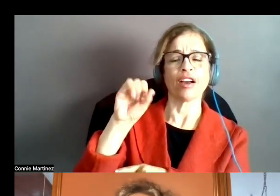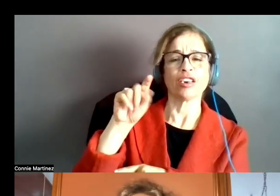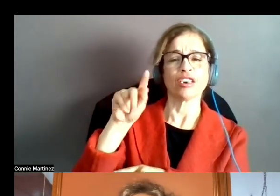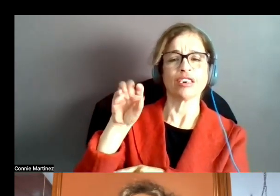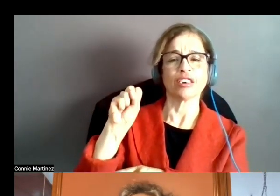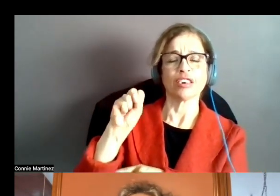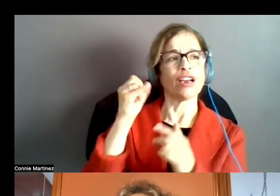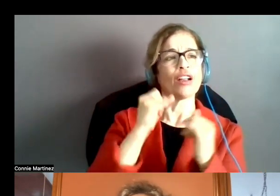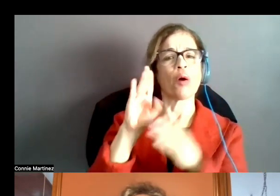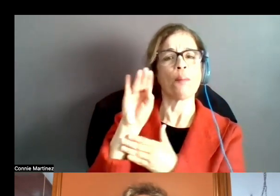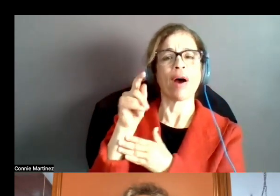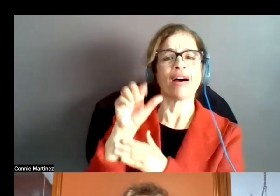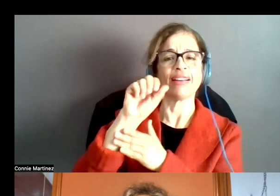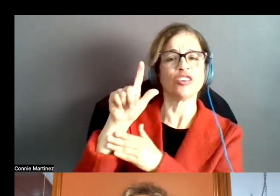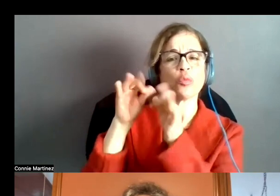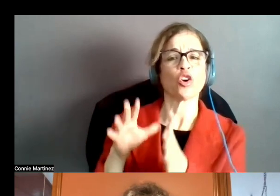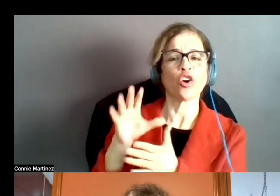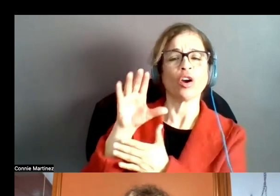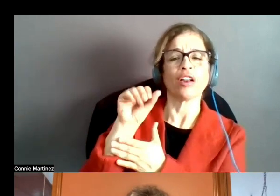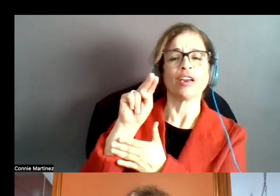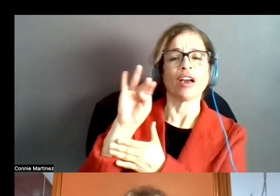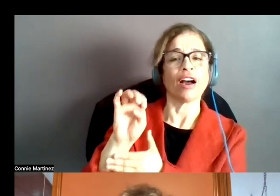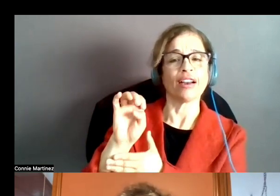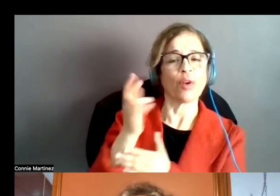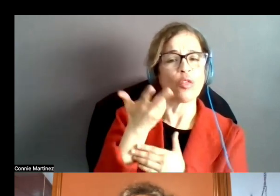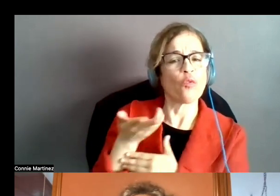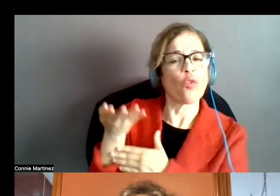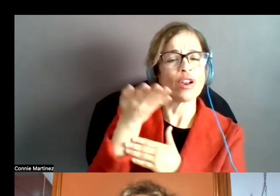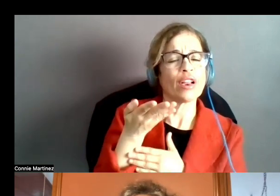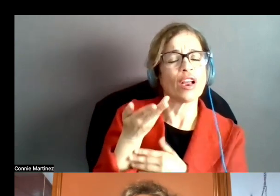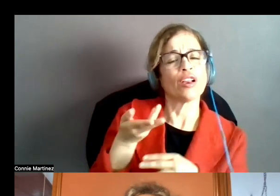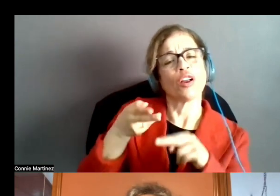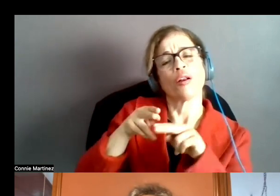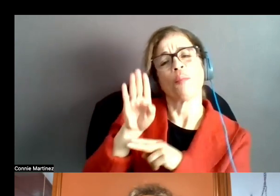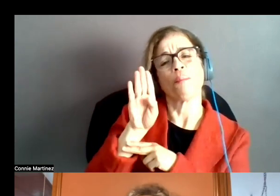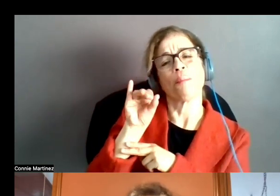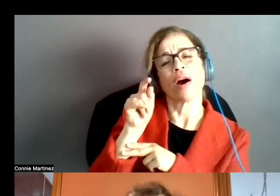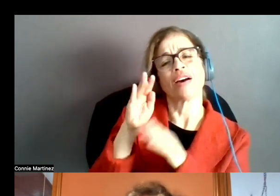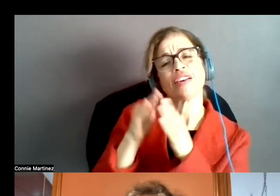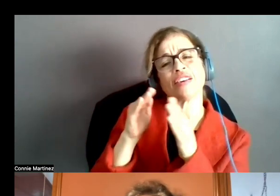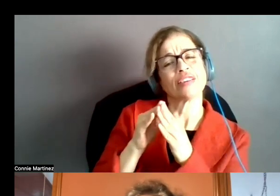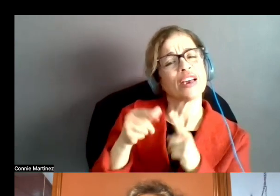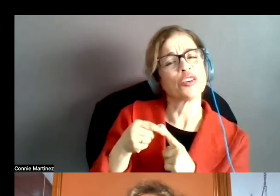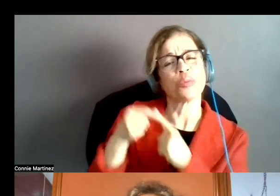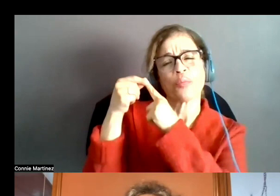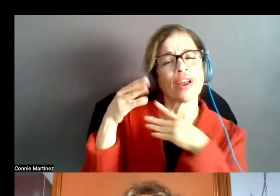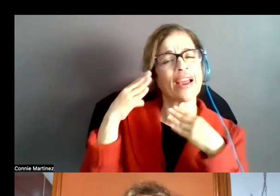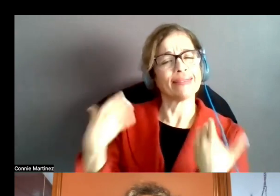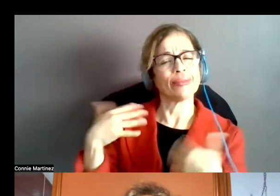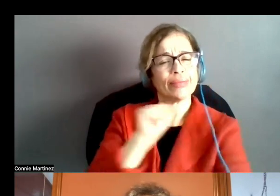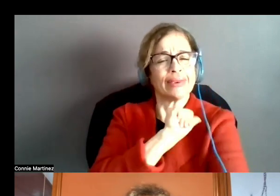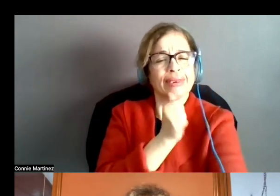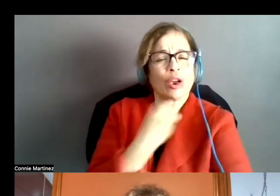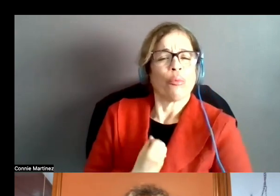Grooversity Boston, and ASL interpreter Connie. Grooversity Boston has a special sound and energy